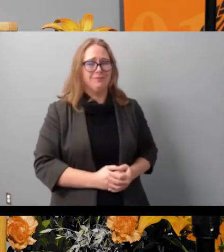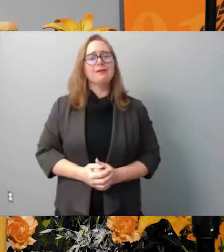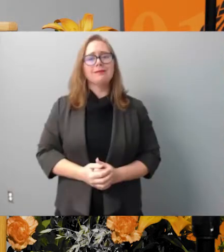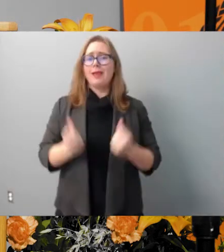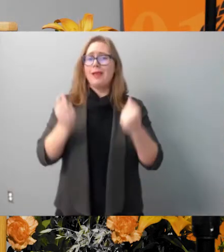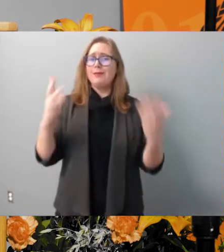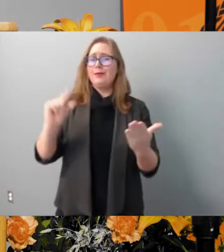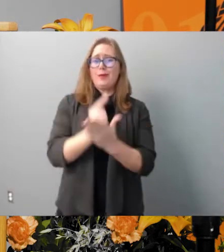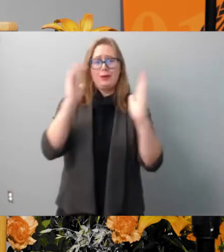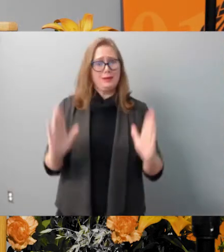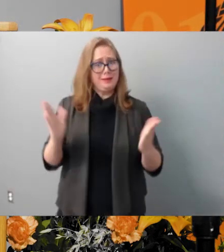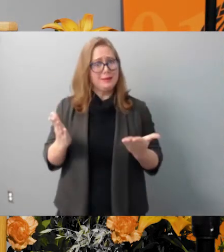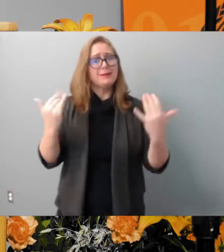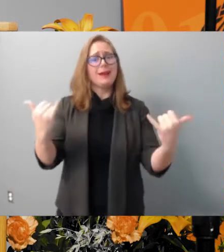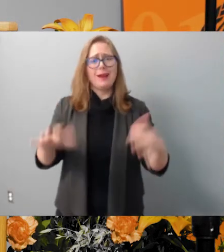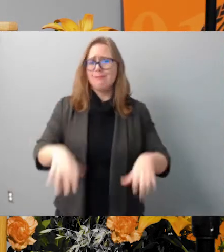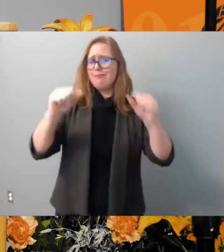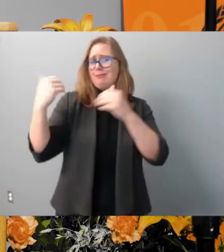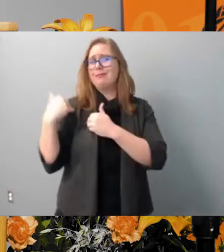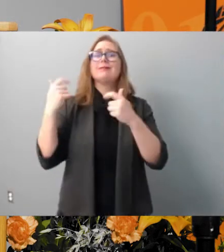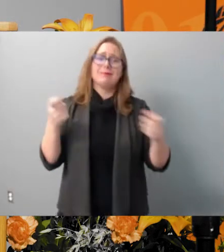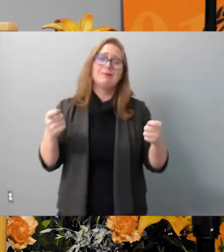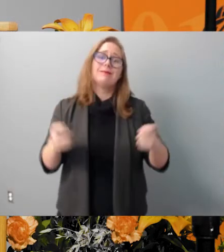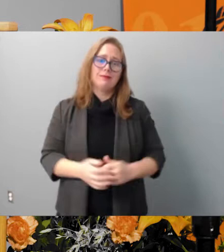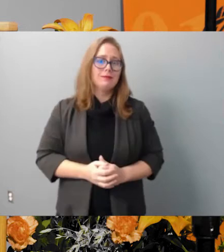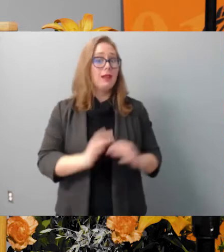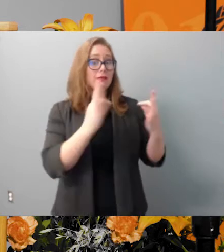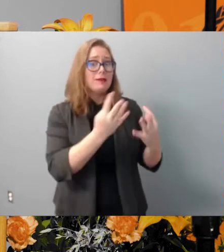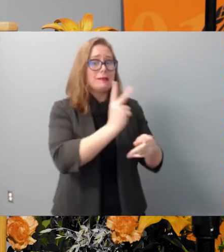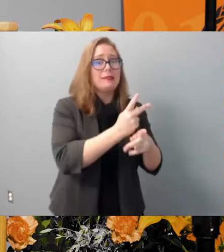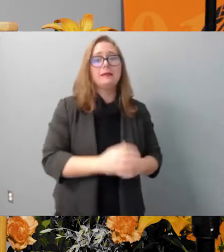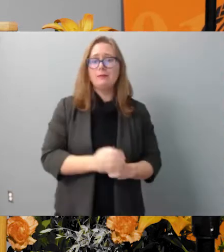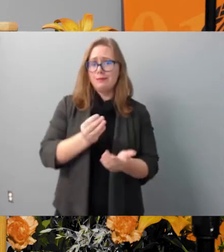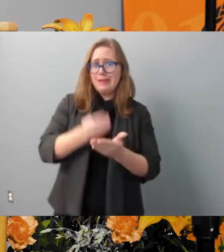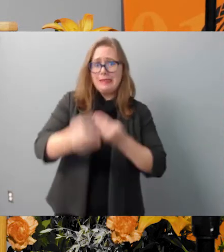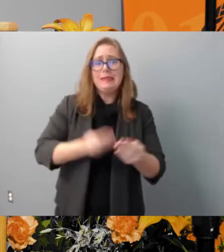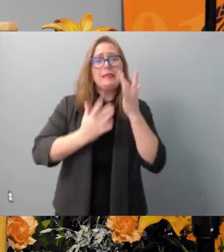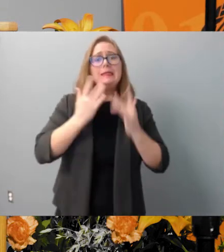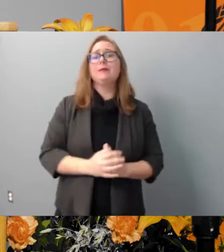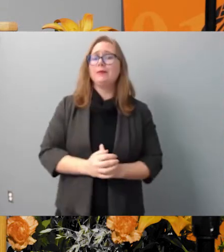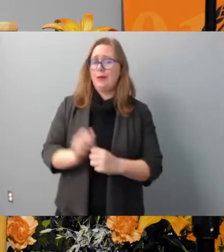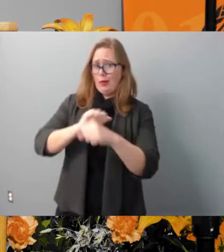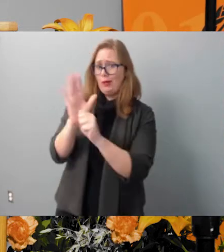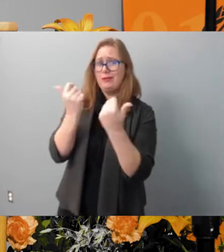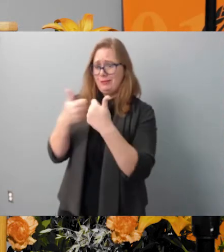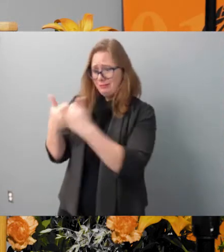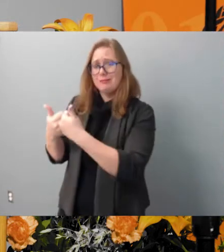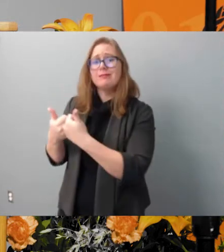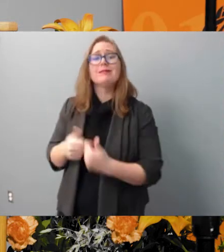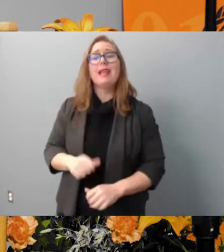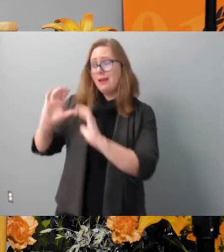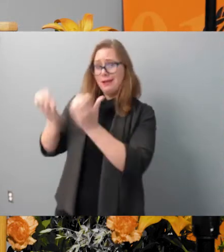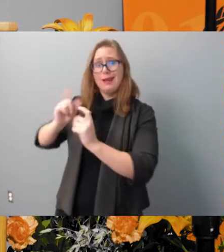And many of you have not only excelled in school during these trying times, but you have done so with financial struggles, with families to